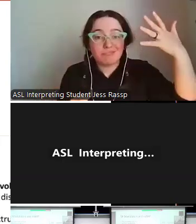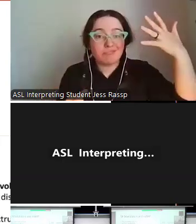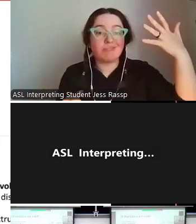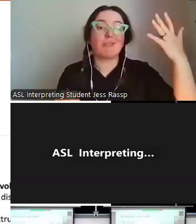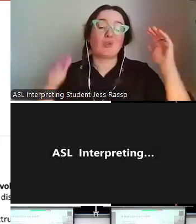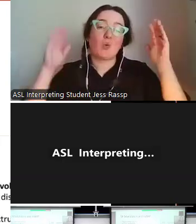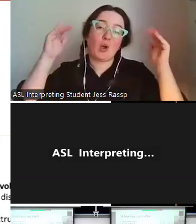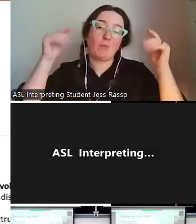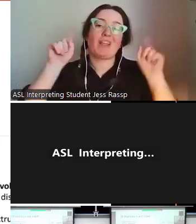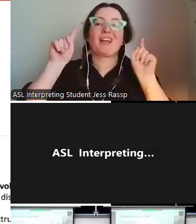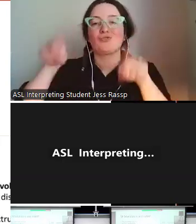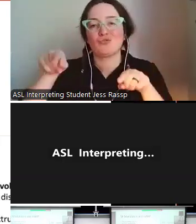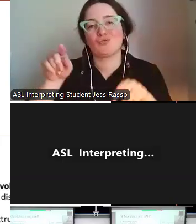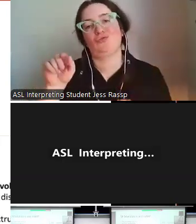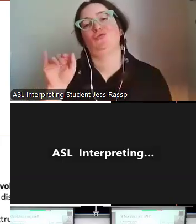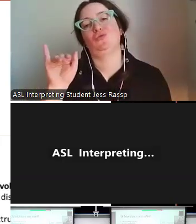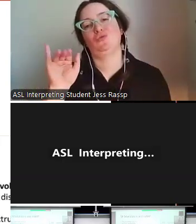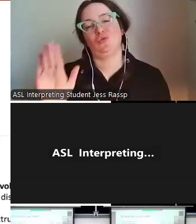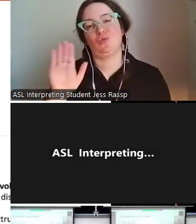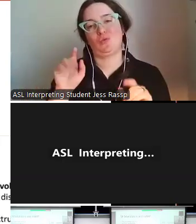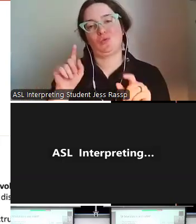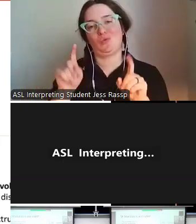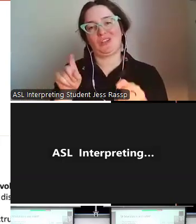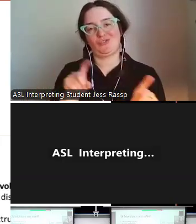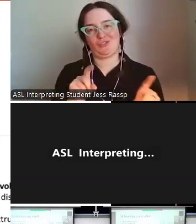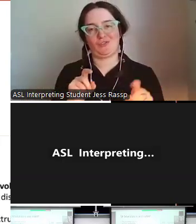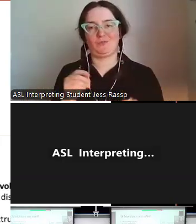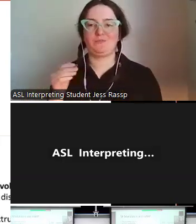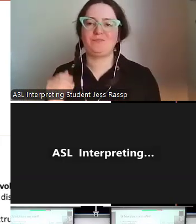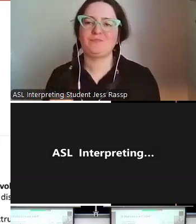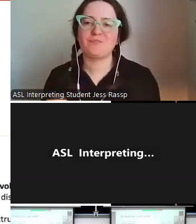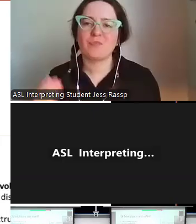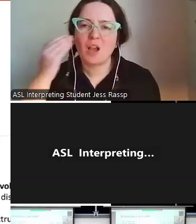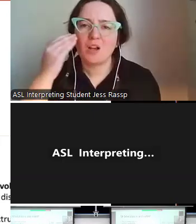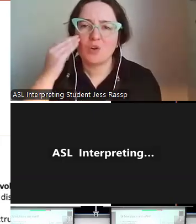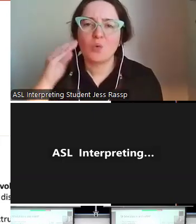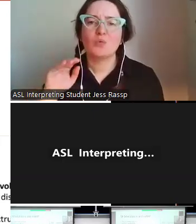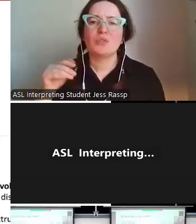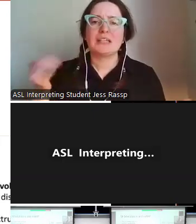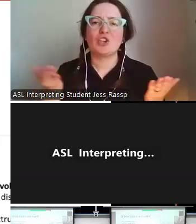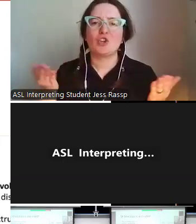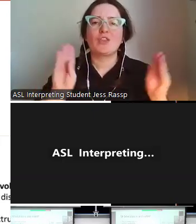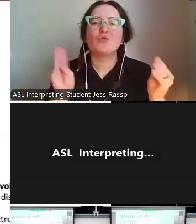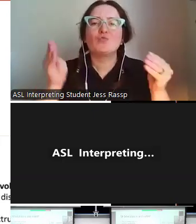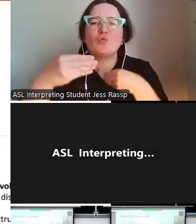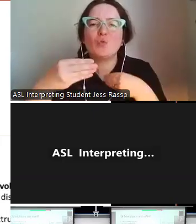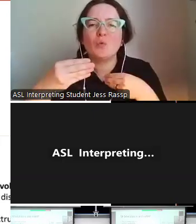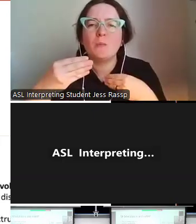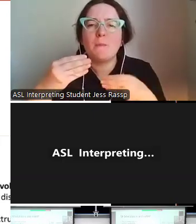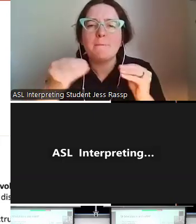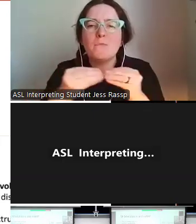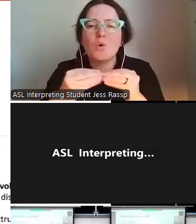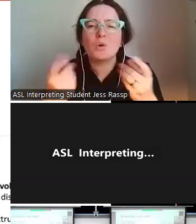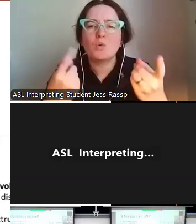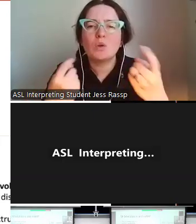question. I know I had a couple more questions inside here, in the room, so, okay.